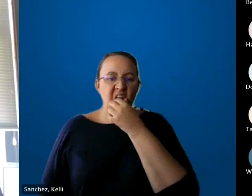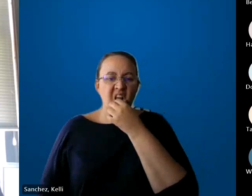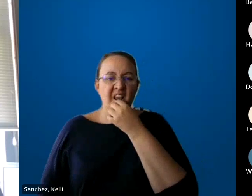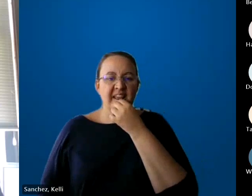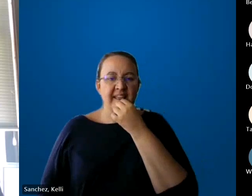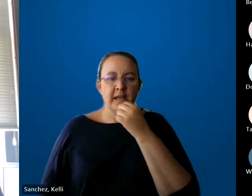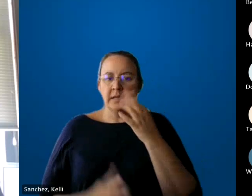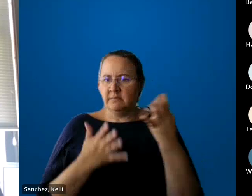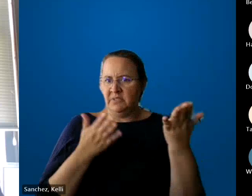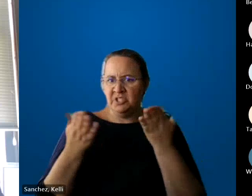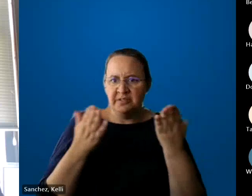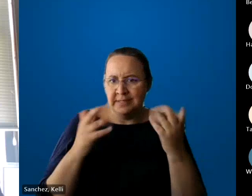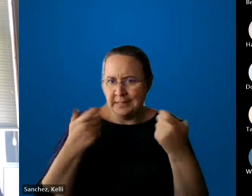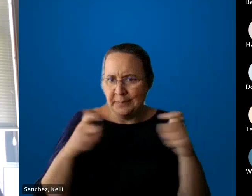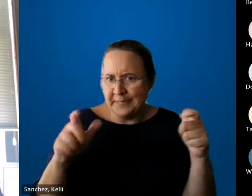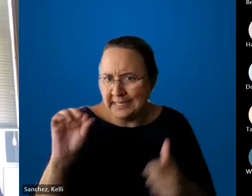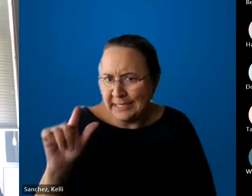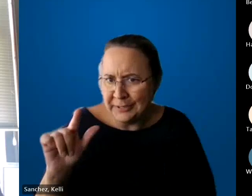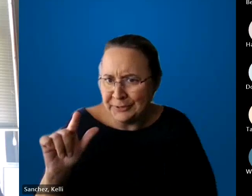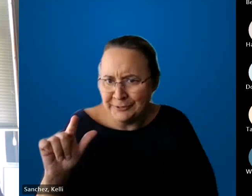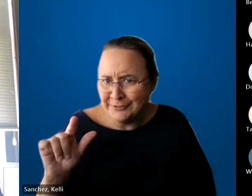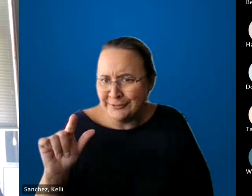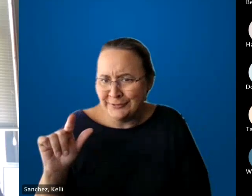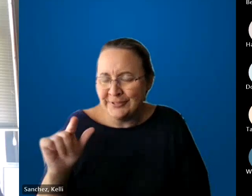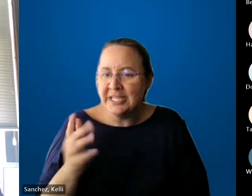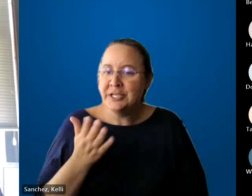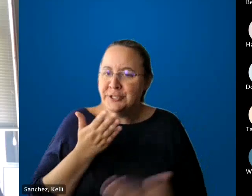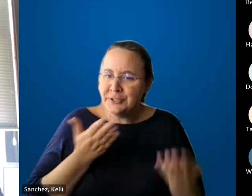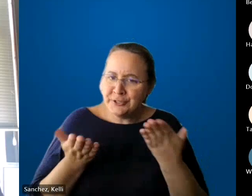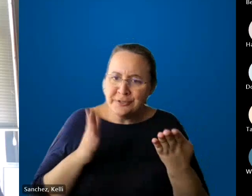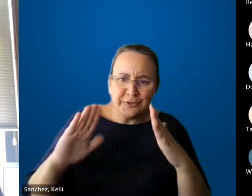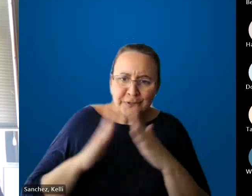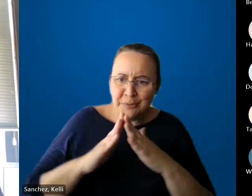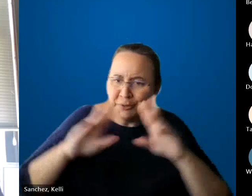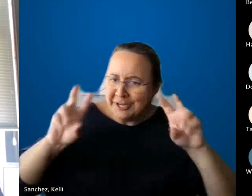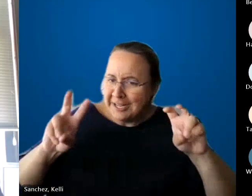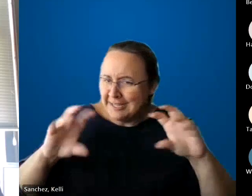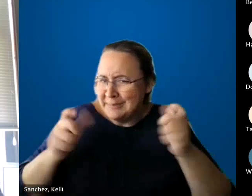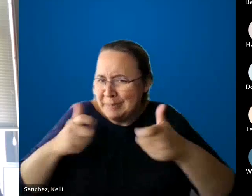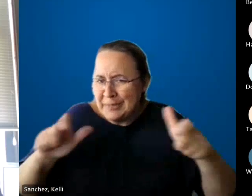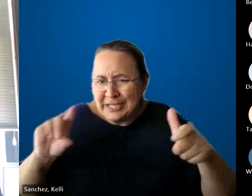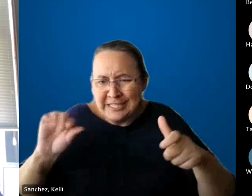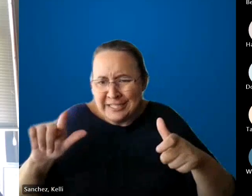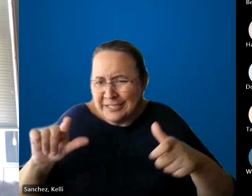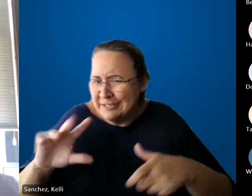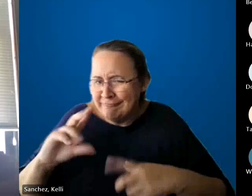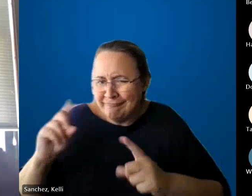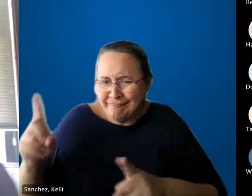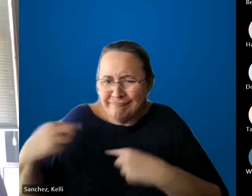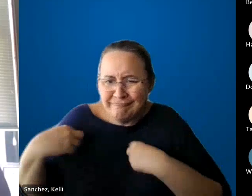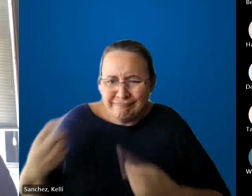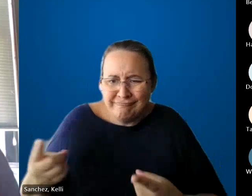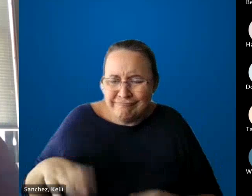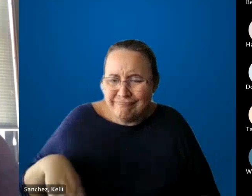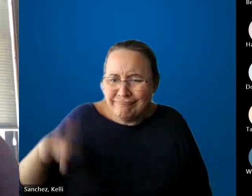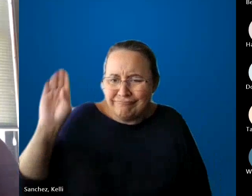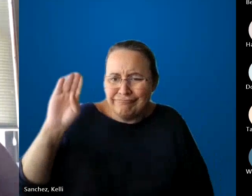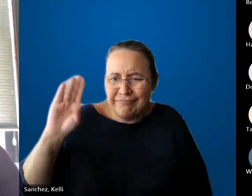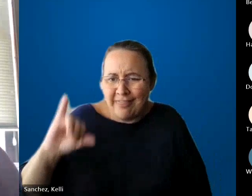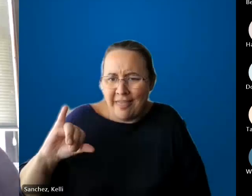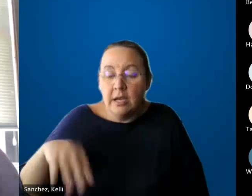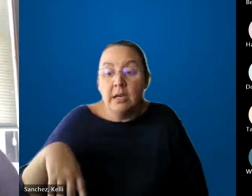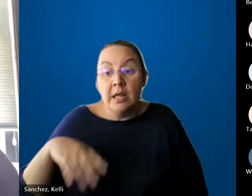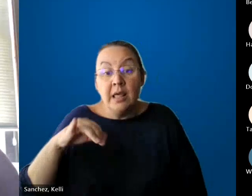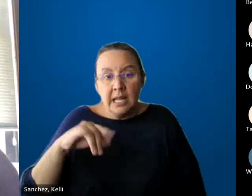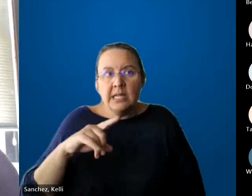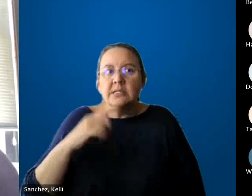really big. Just like going out of your way to serve your community, right? Community service, all of it, and that's like